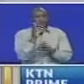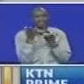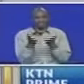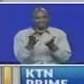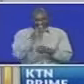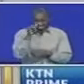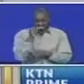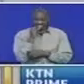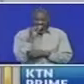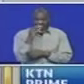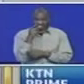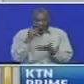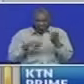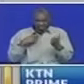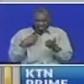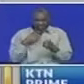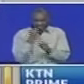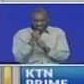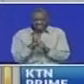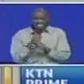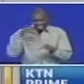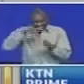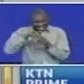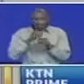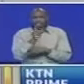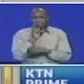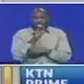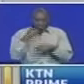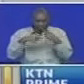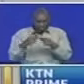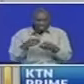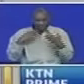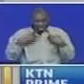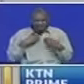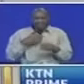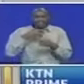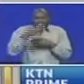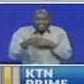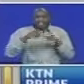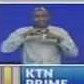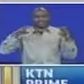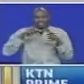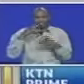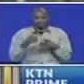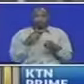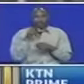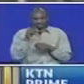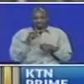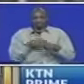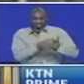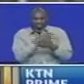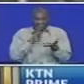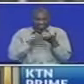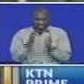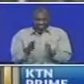has warned that it has only completed internal disciplinary processes and that there will be further investigations on Shollei. The